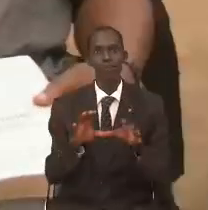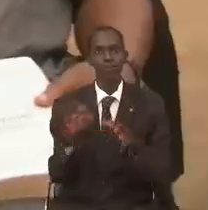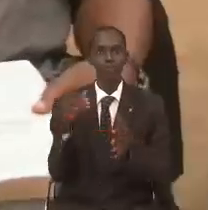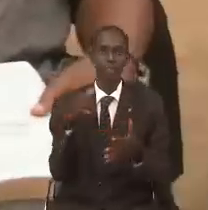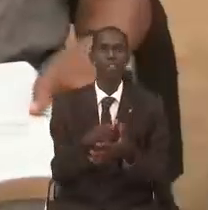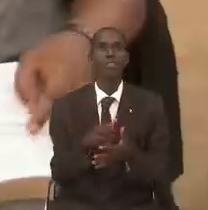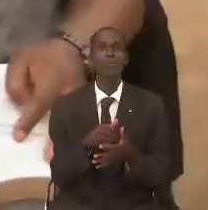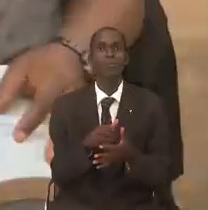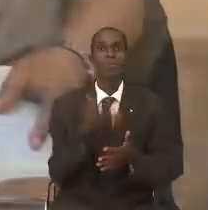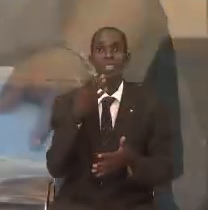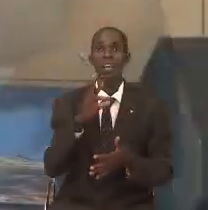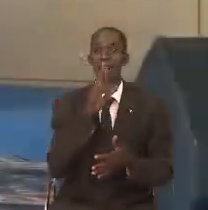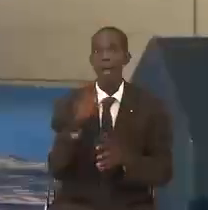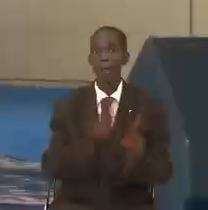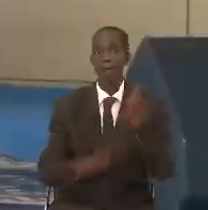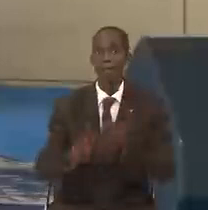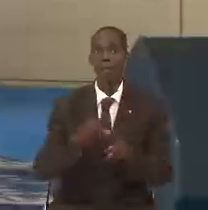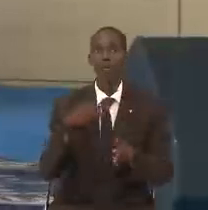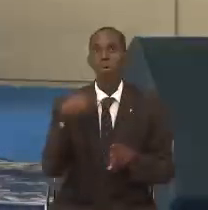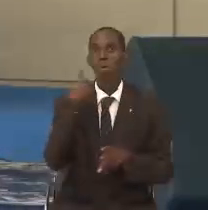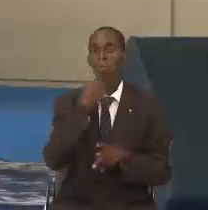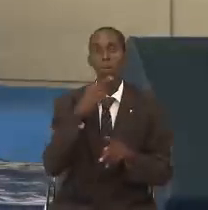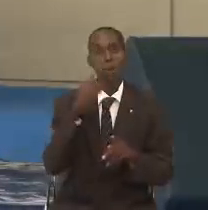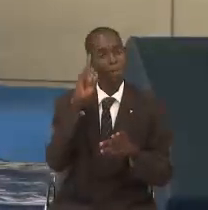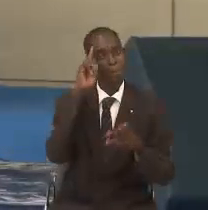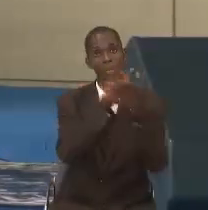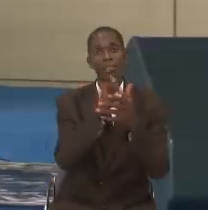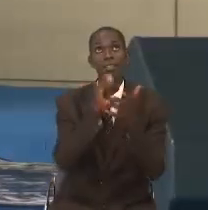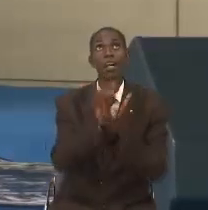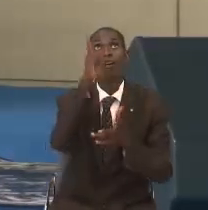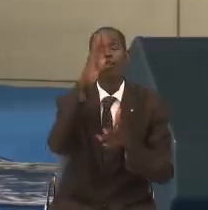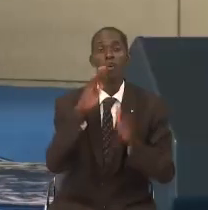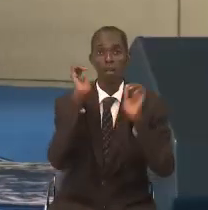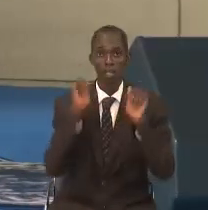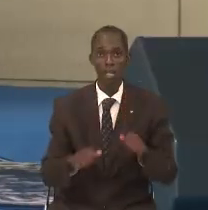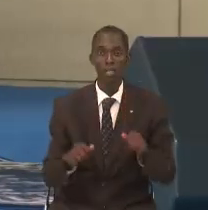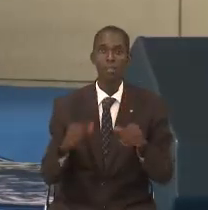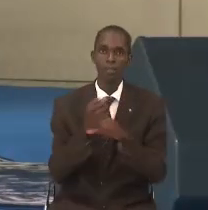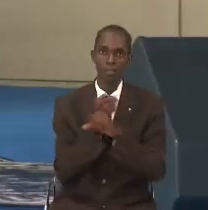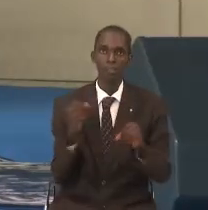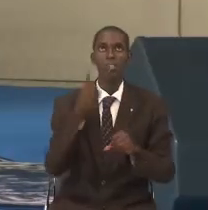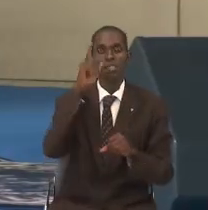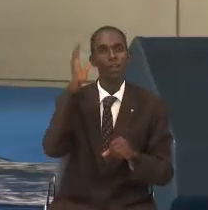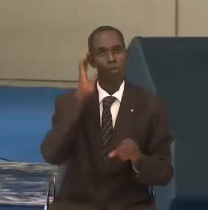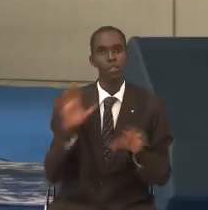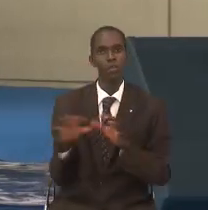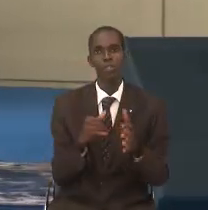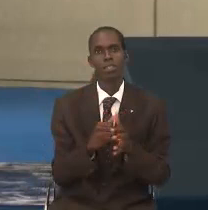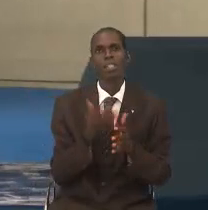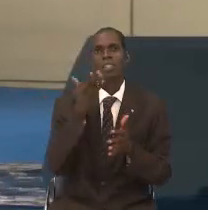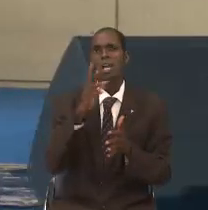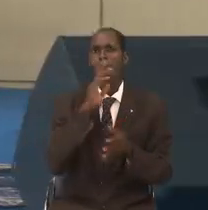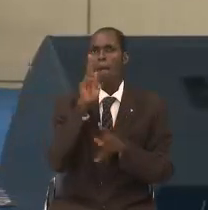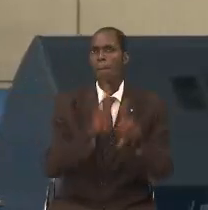are people who believe that God can save. He will do it. There are people who believe